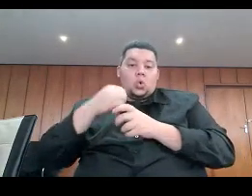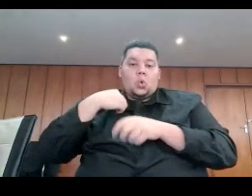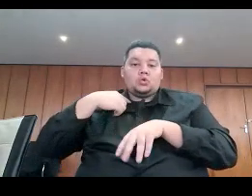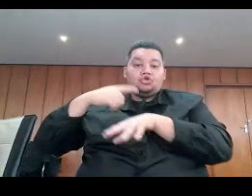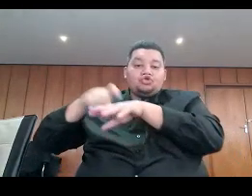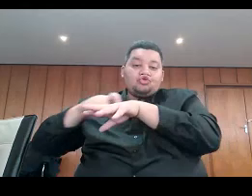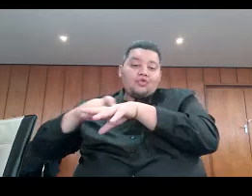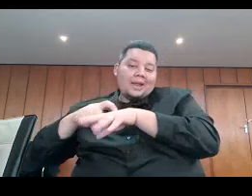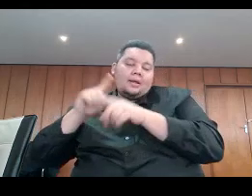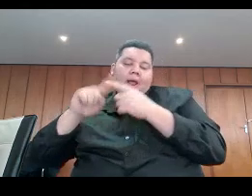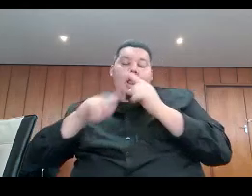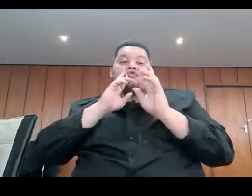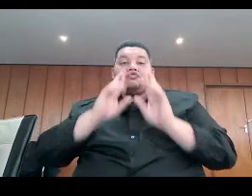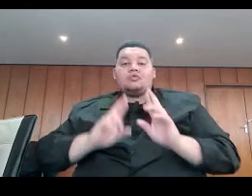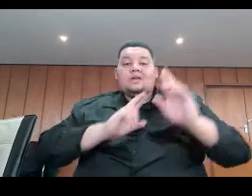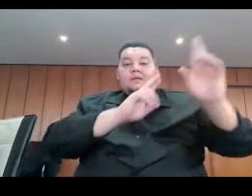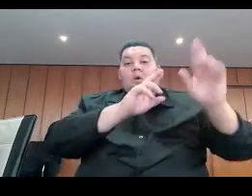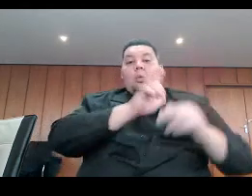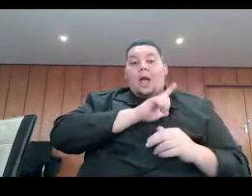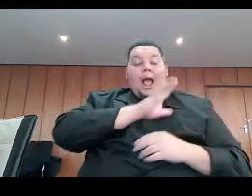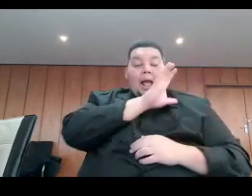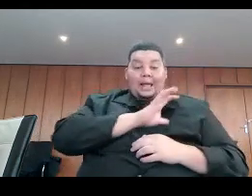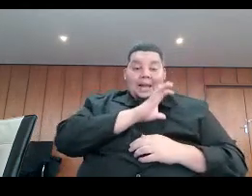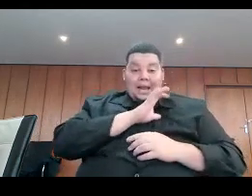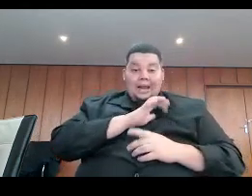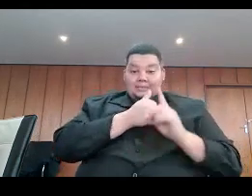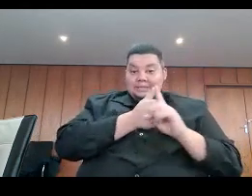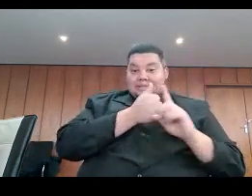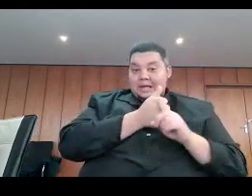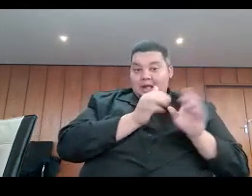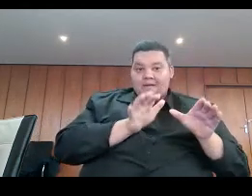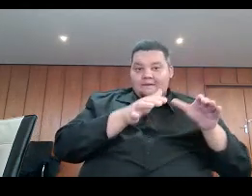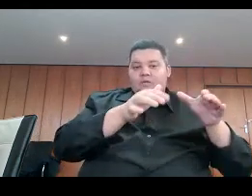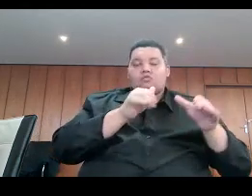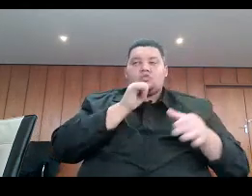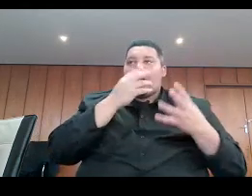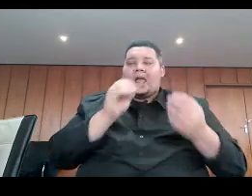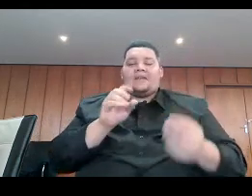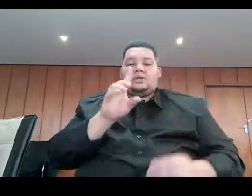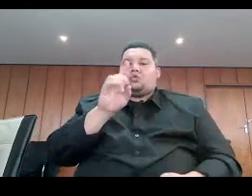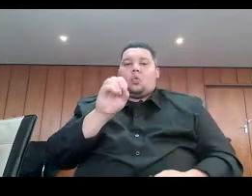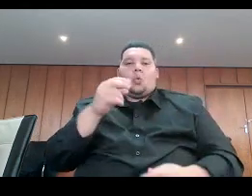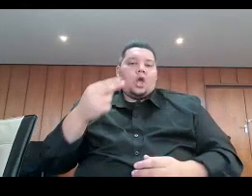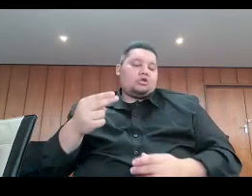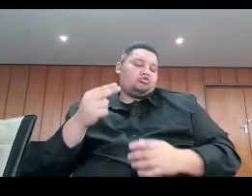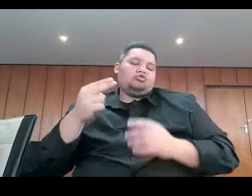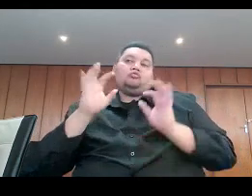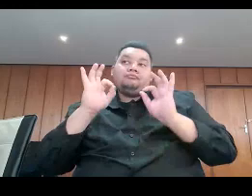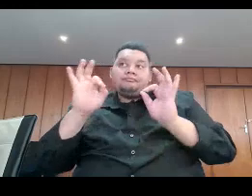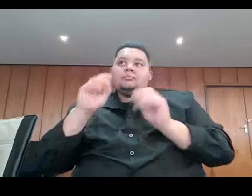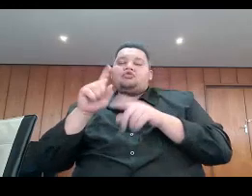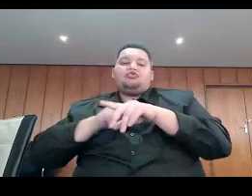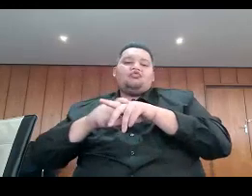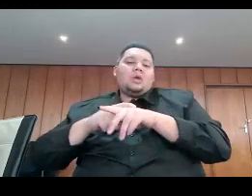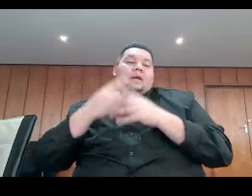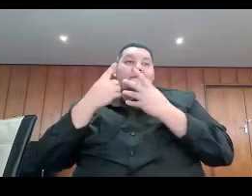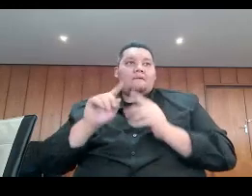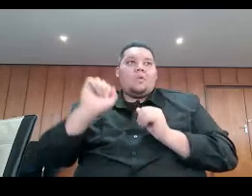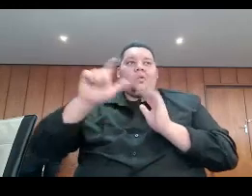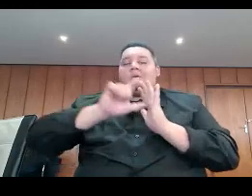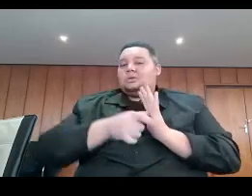referral, because clinics at this point do not have a DOH approved screening tool for